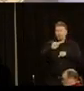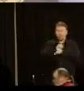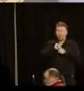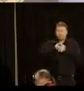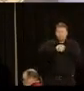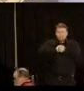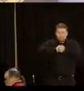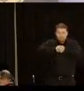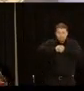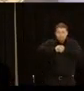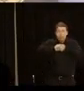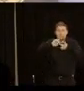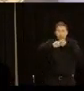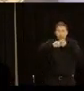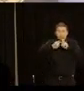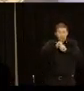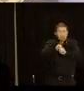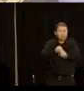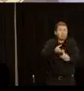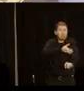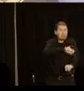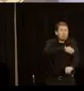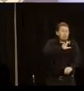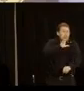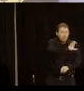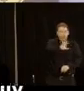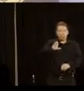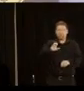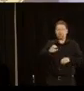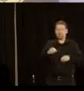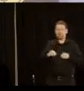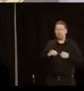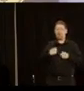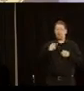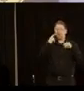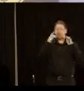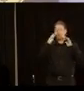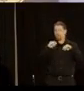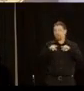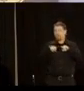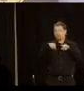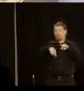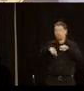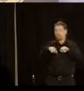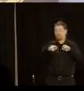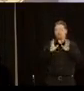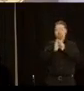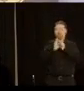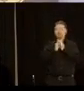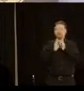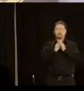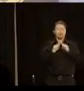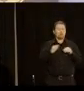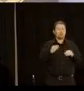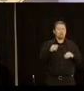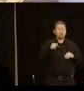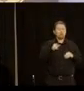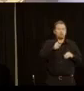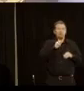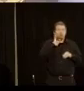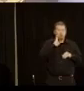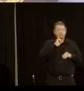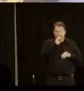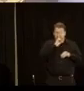advocacy, friendship, empowerment, those are the things that I hope during this summit you will really dig deep